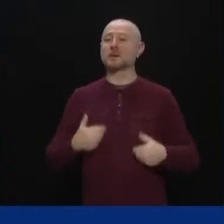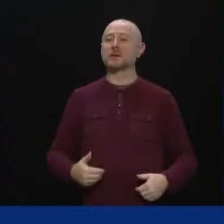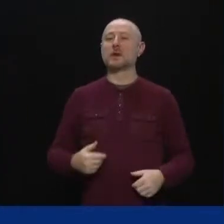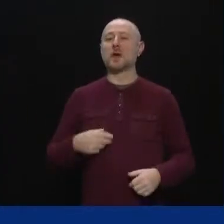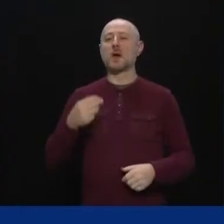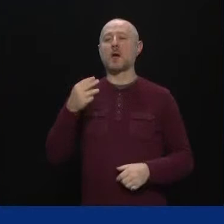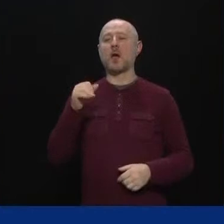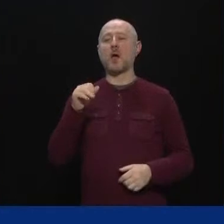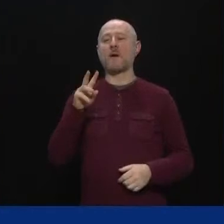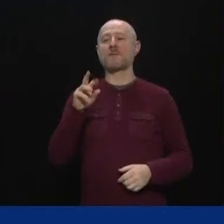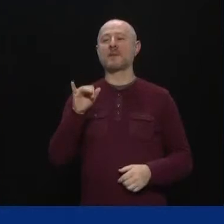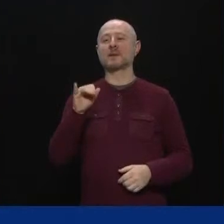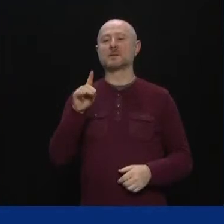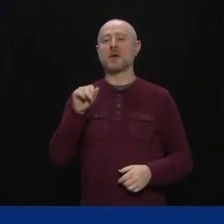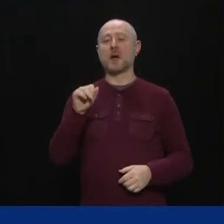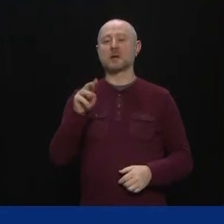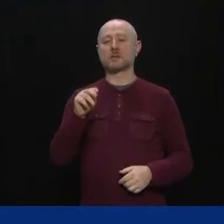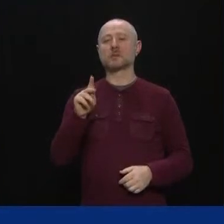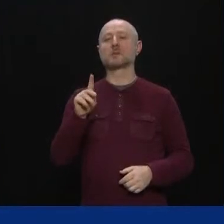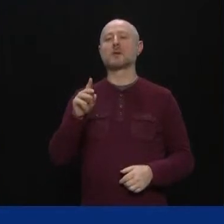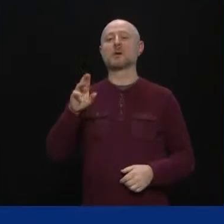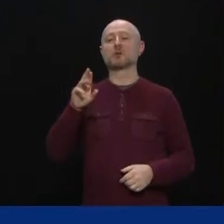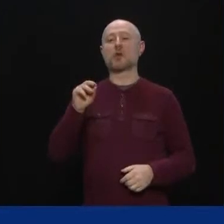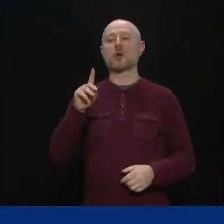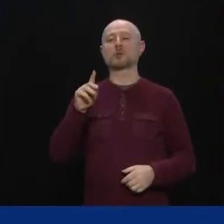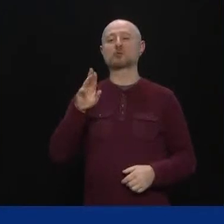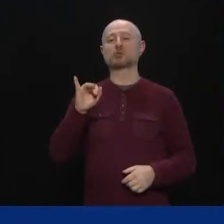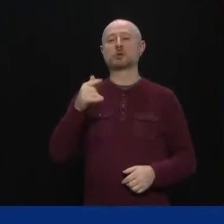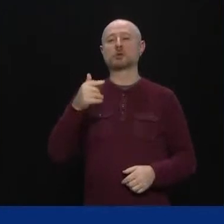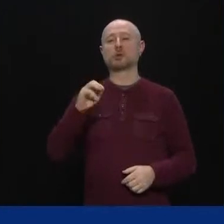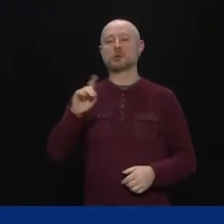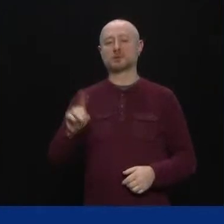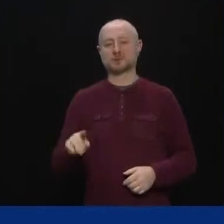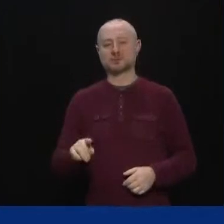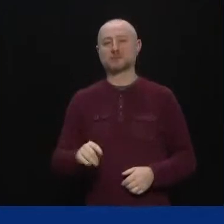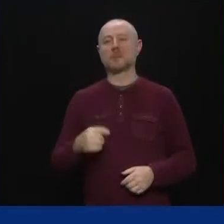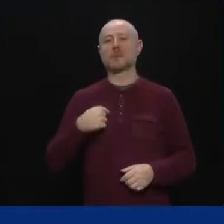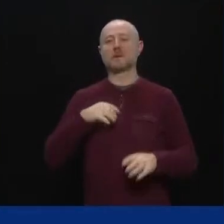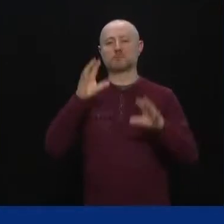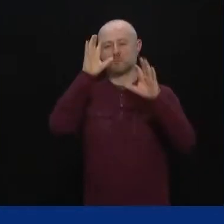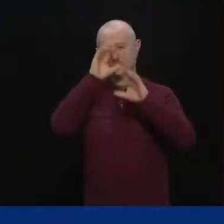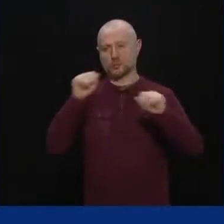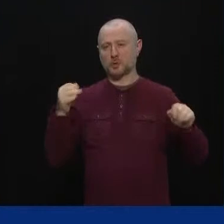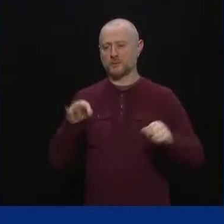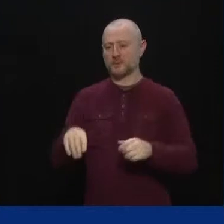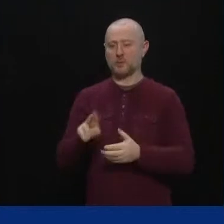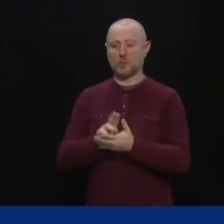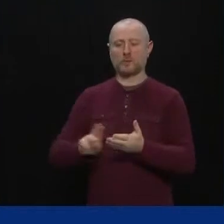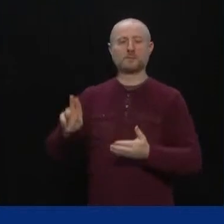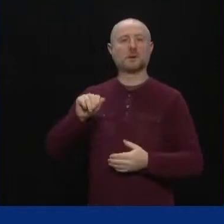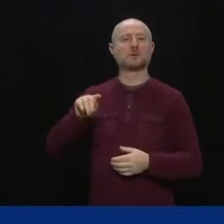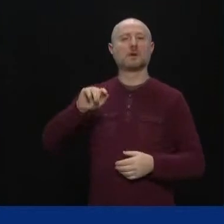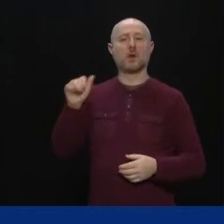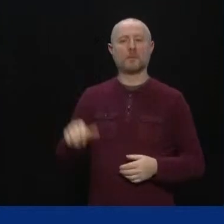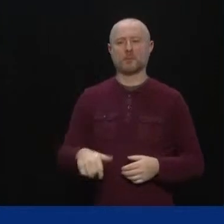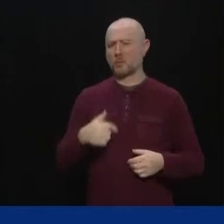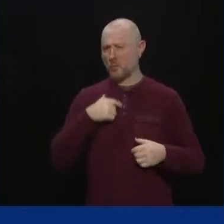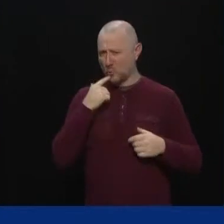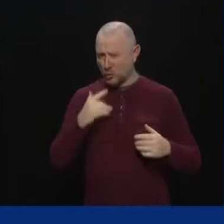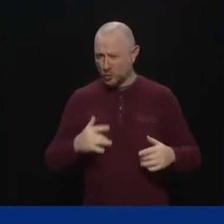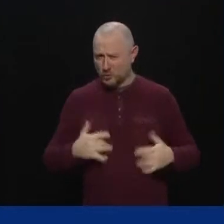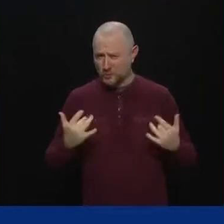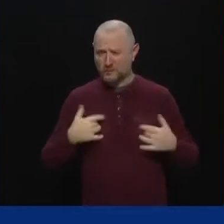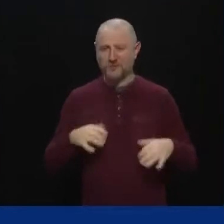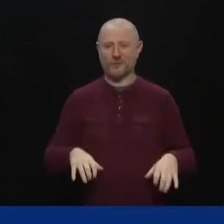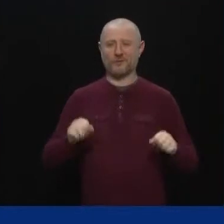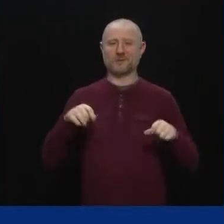have the distinct honor of serving as president of the University at Albany. We are very, very pleased to host this important event